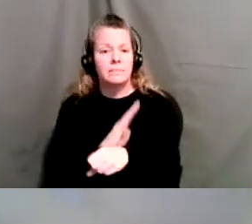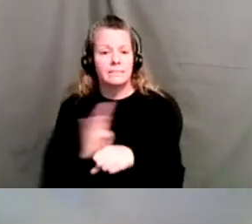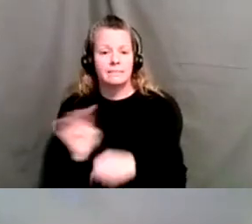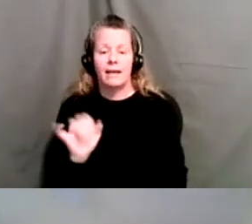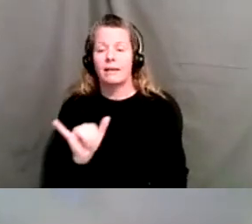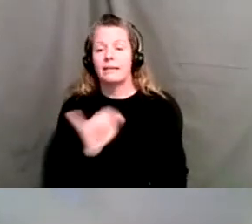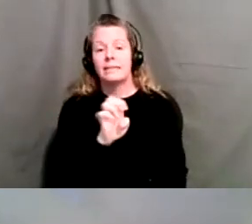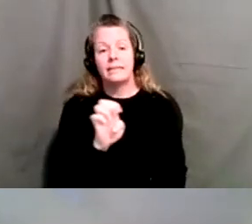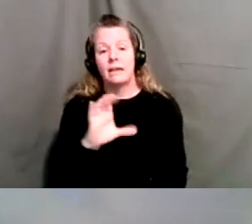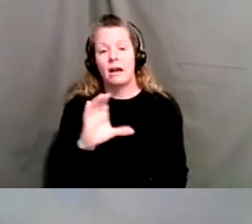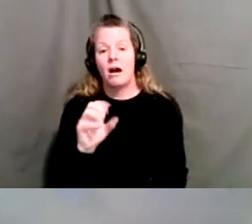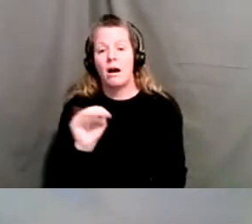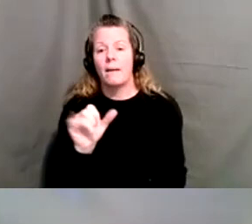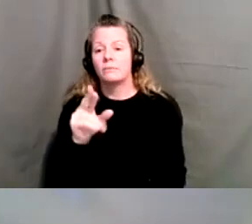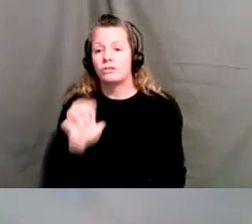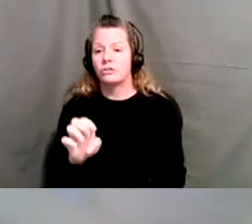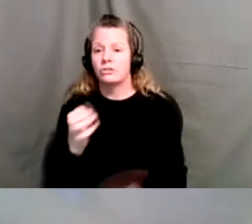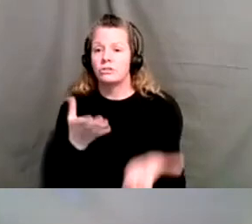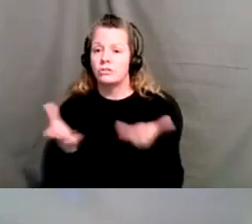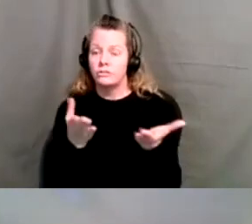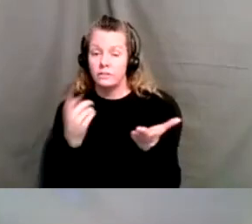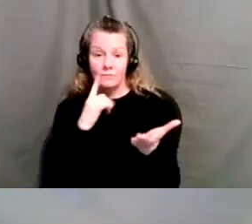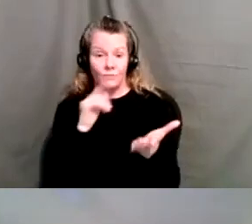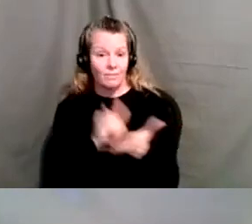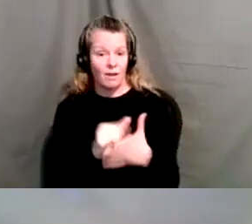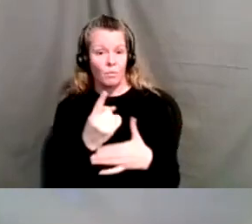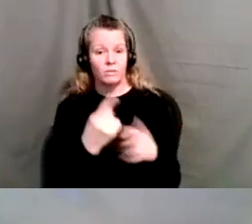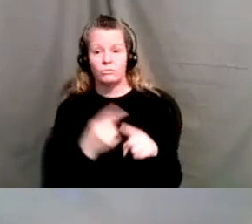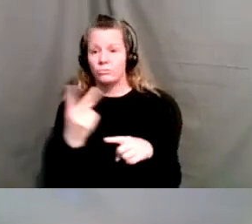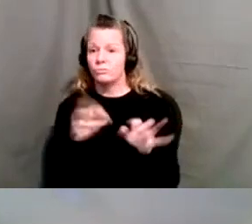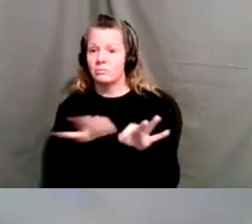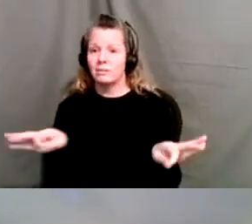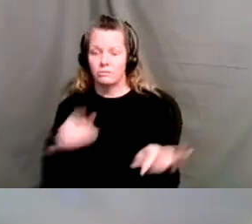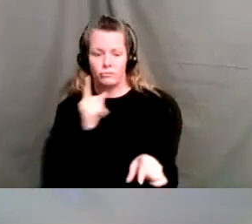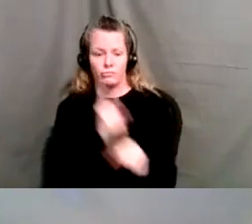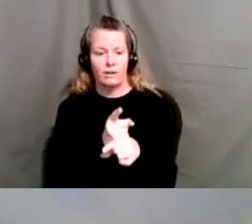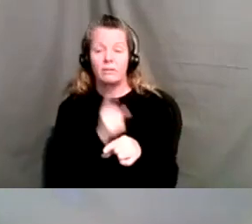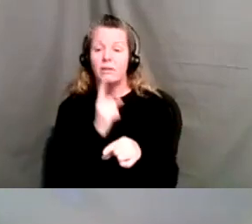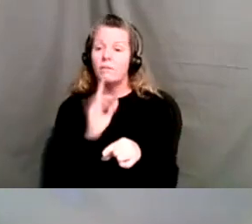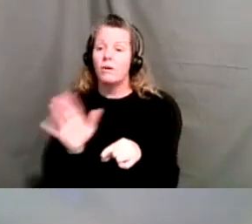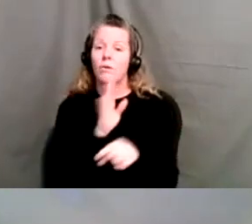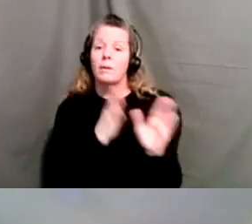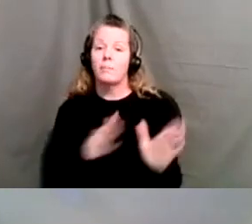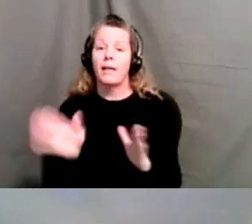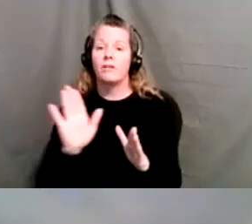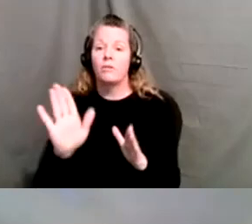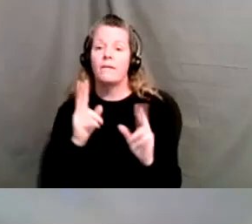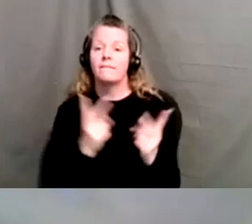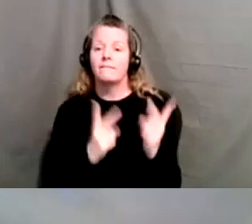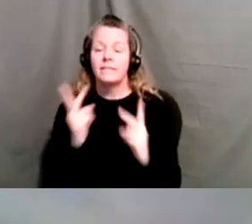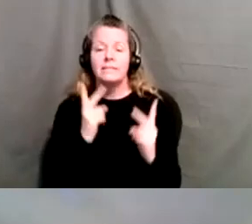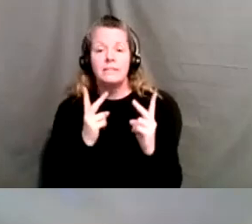sort of thing. And in that case, 1 to 2 sentences is right. So on your plan your visit page where you're selling tickets